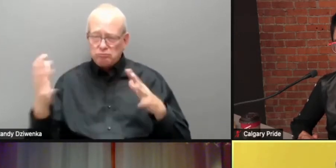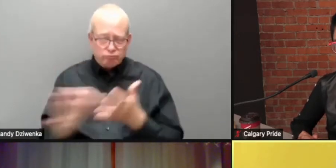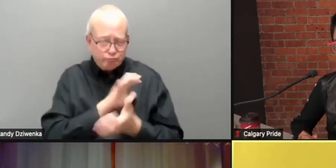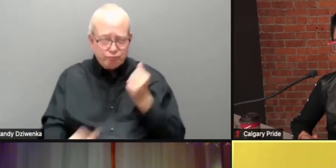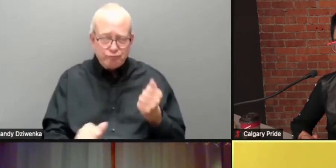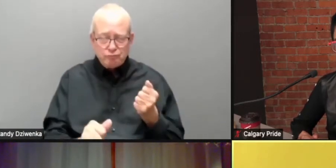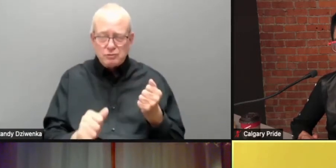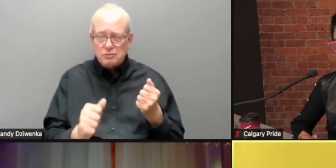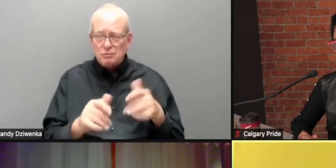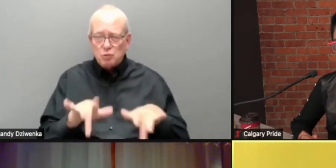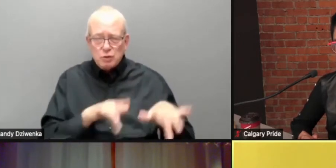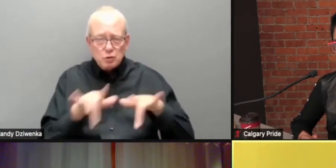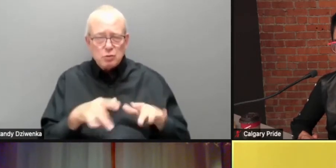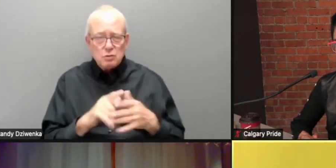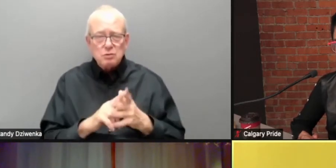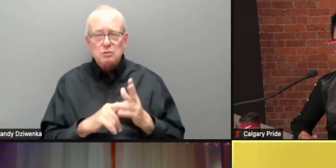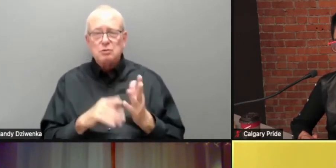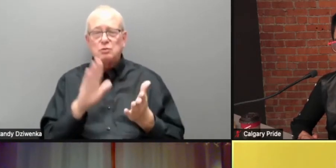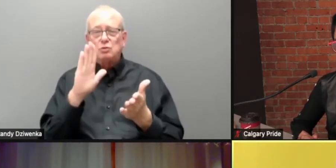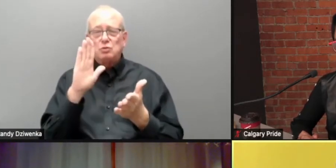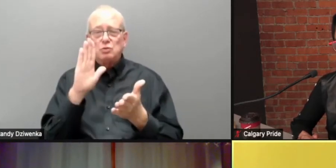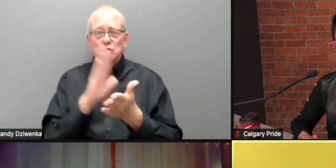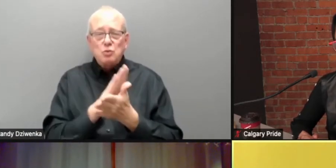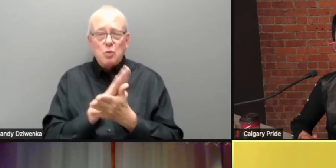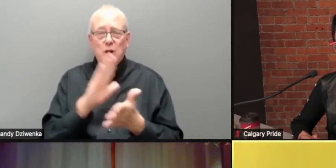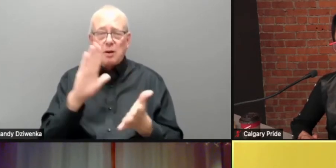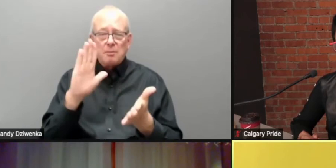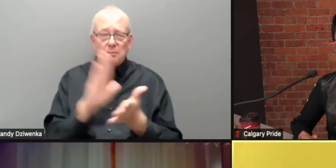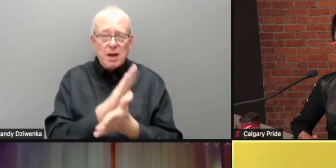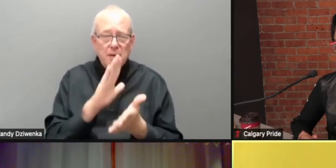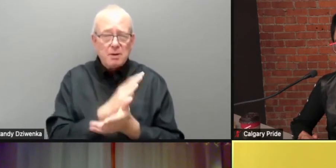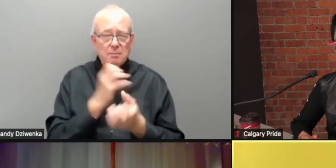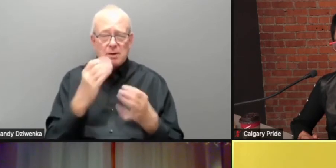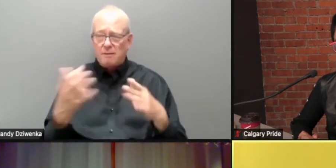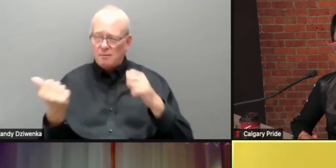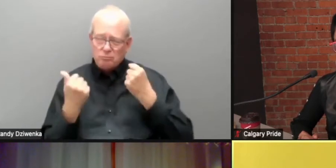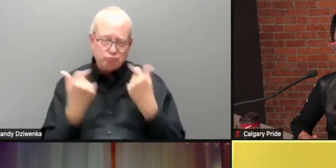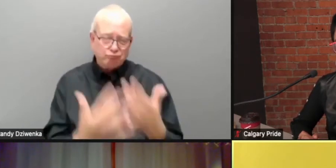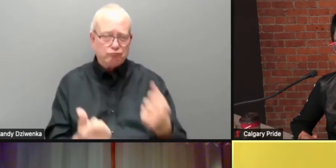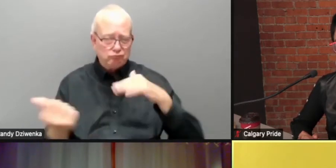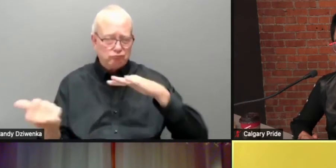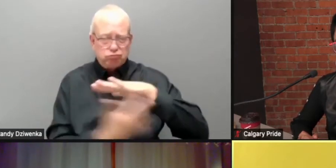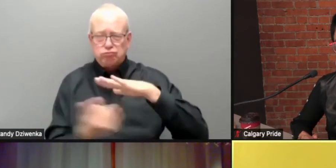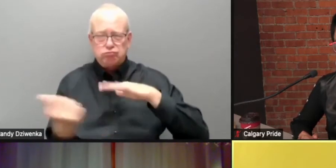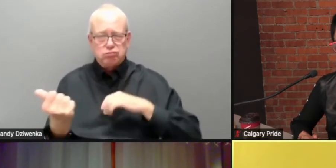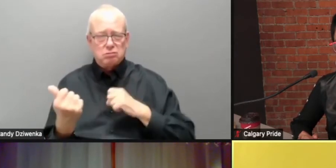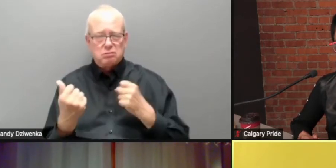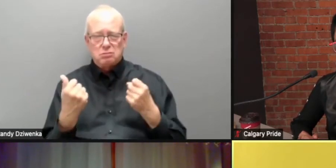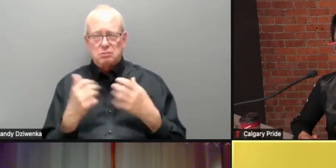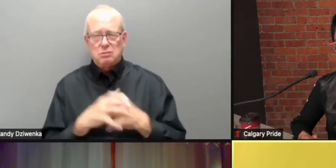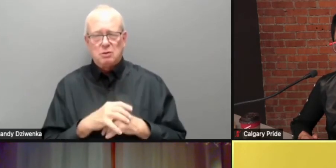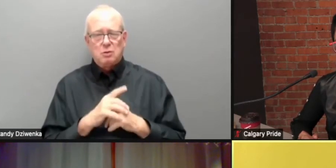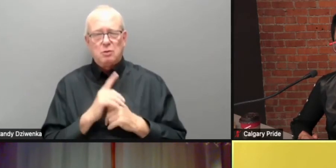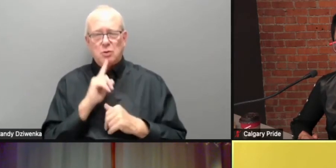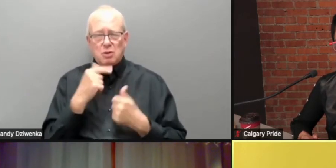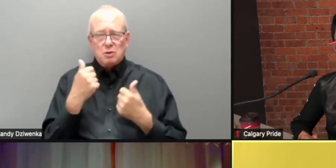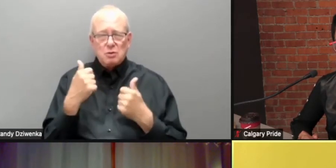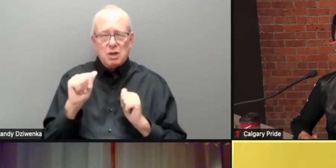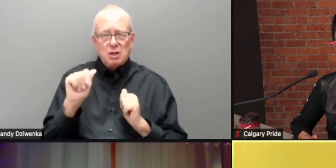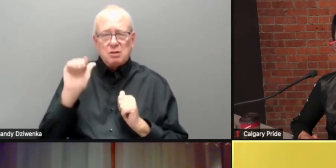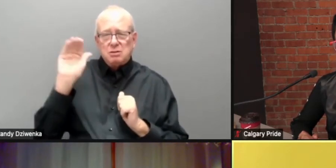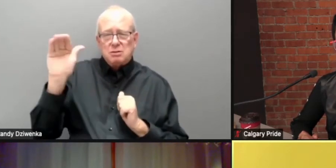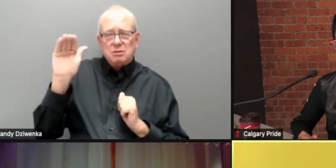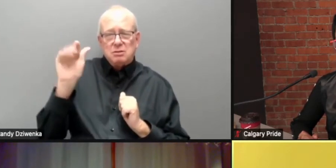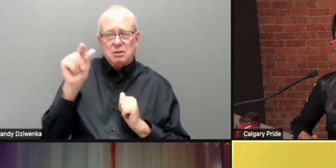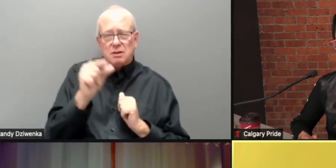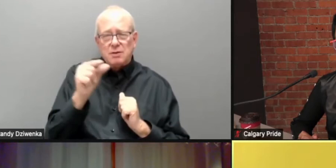records, and they even went to the extent of going to the government of India and saying that I'm doing illegal work